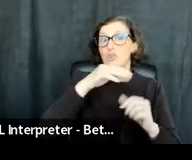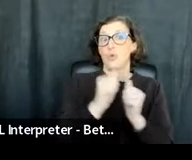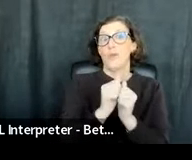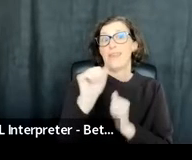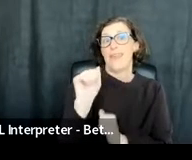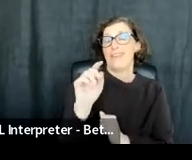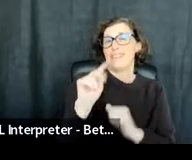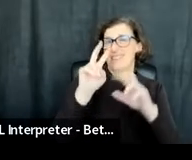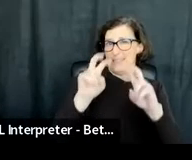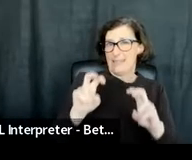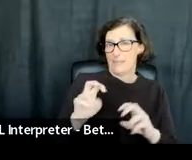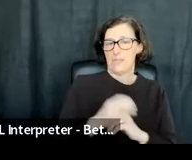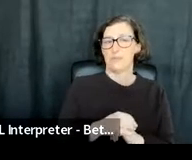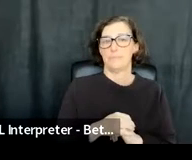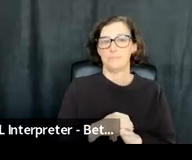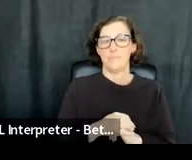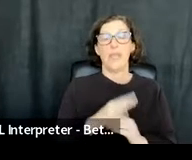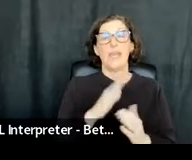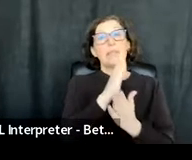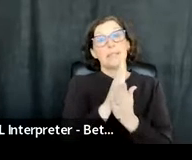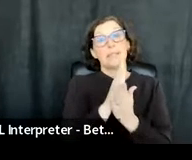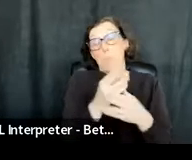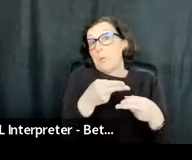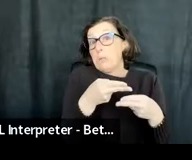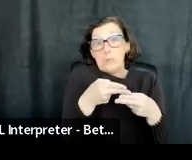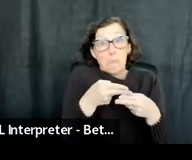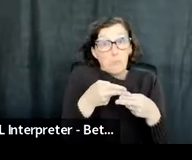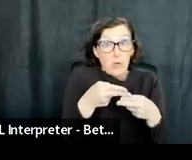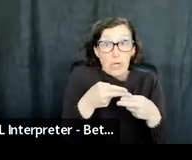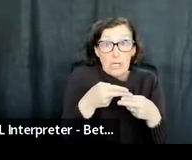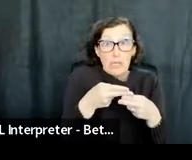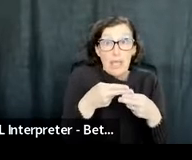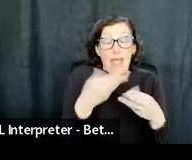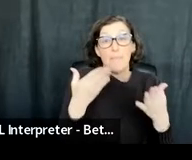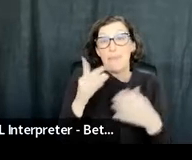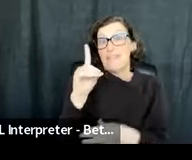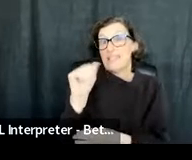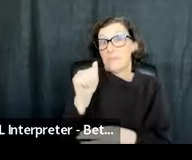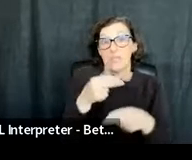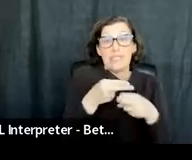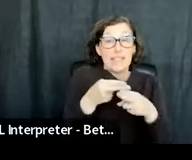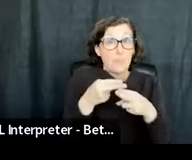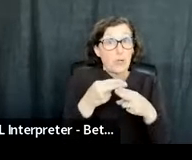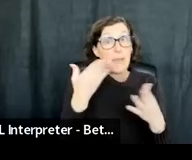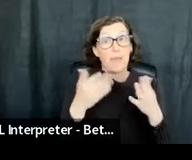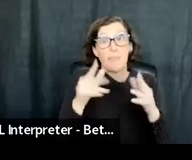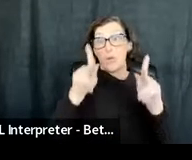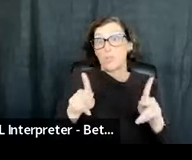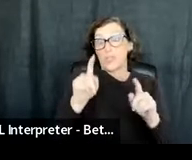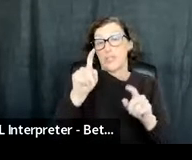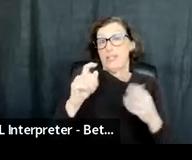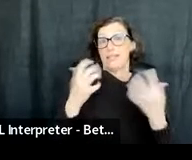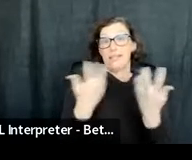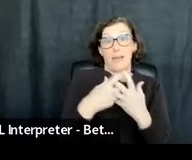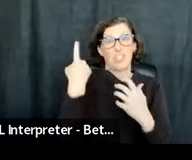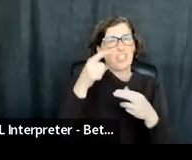assessments. Some of them are more temporary. A disability might be more temporary, where somebody just needs an accommodation for a